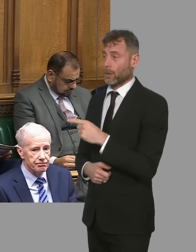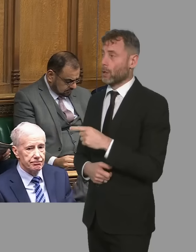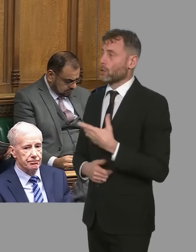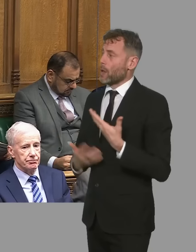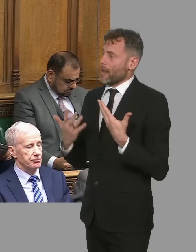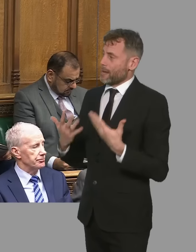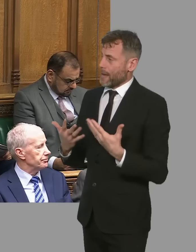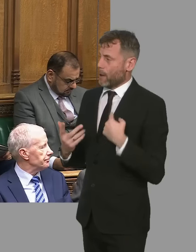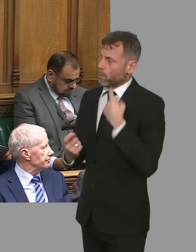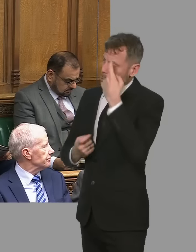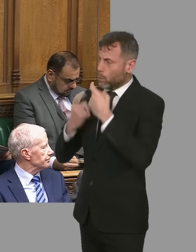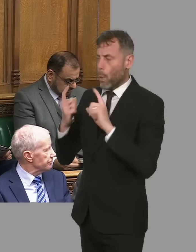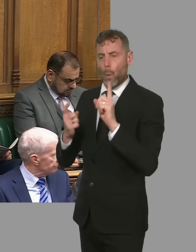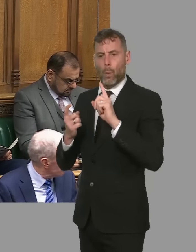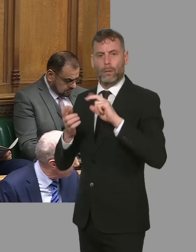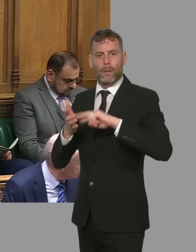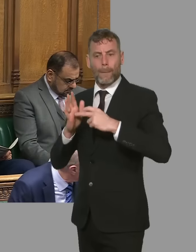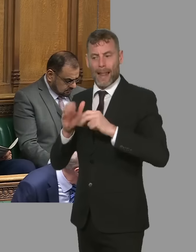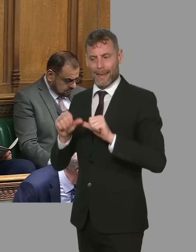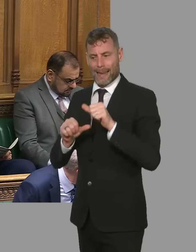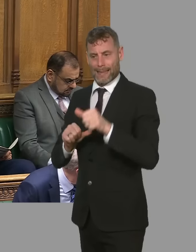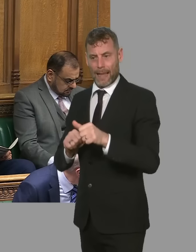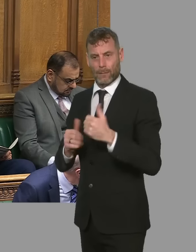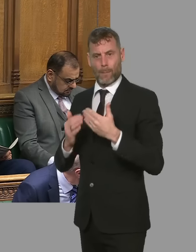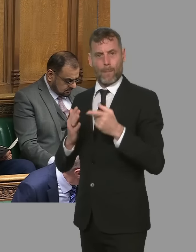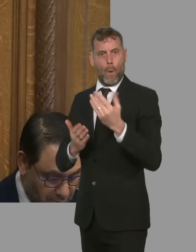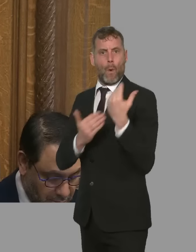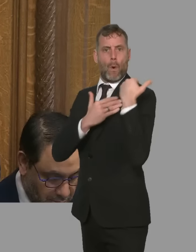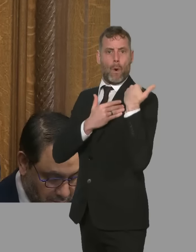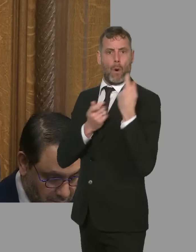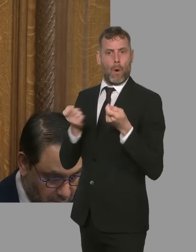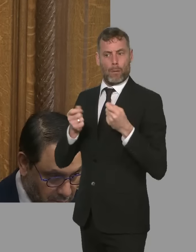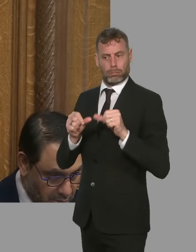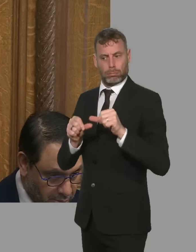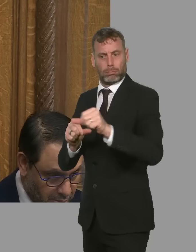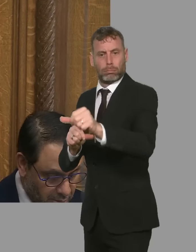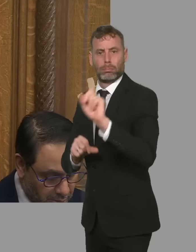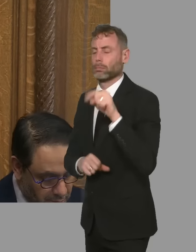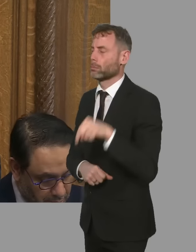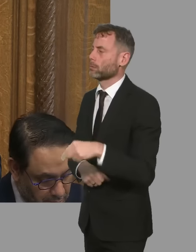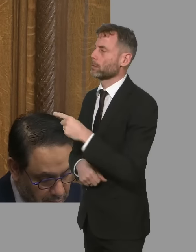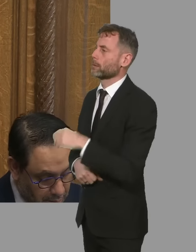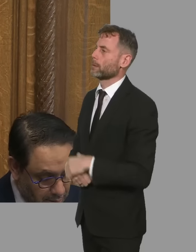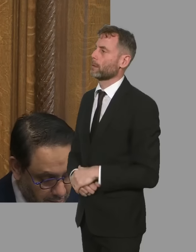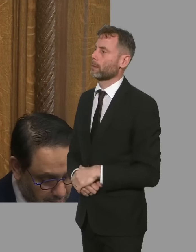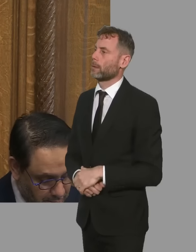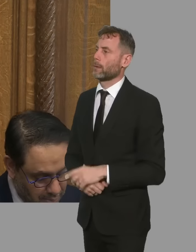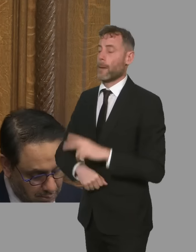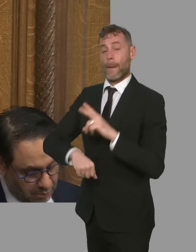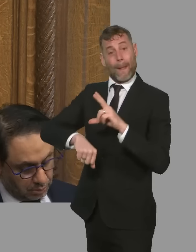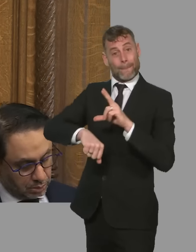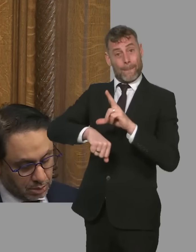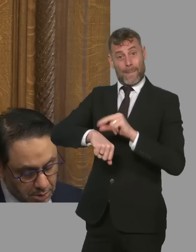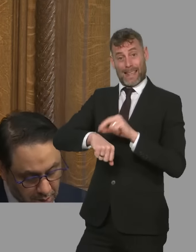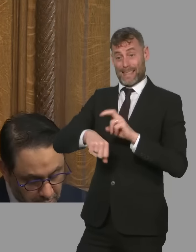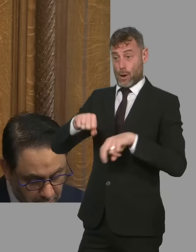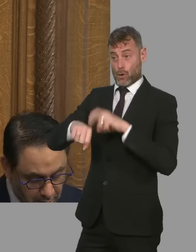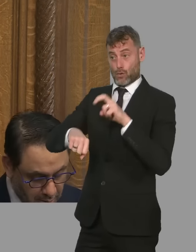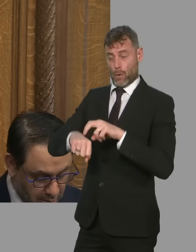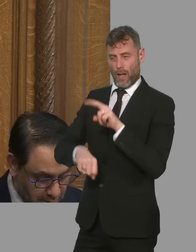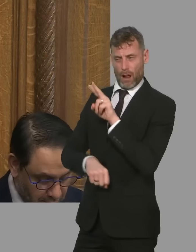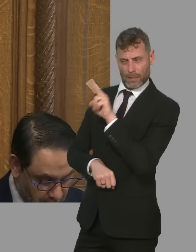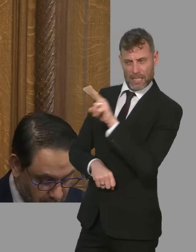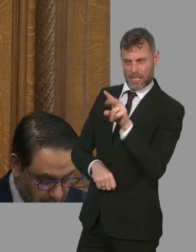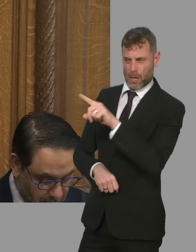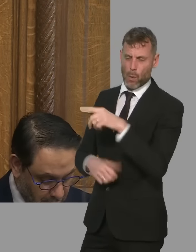Would the Minister agree that policing in Northern Ireland has consistently showcased excellence with some of the most courageous public service anywhere in the